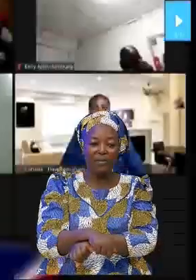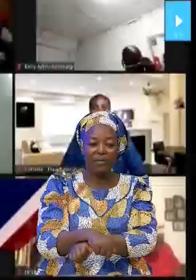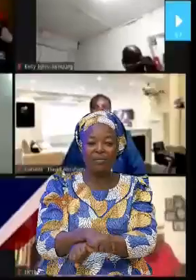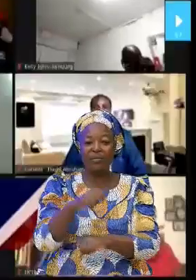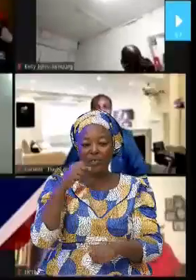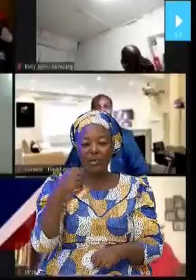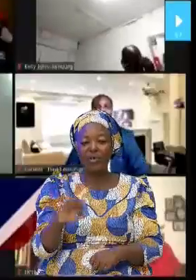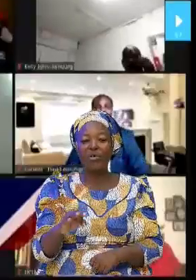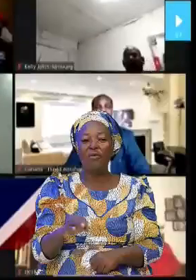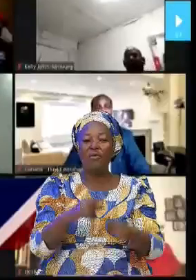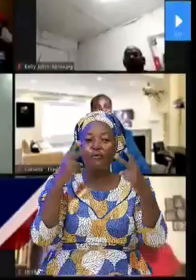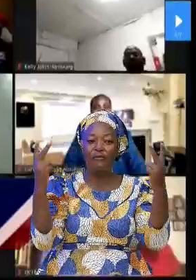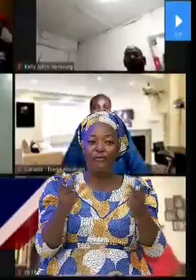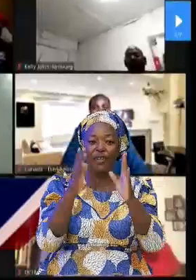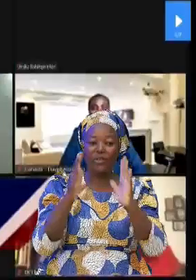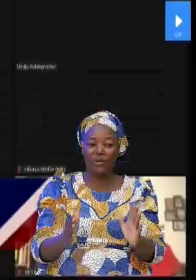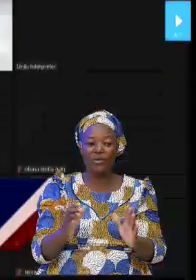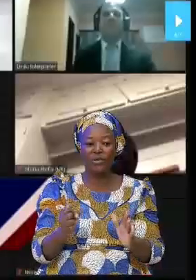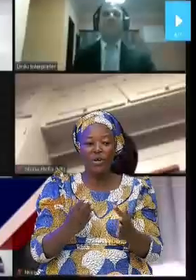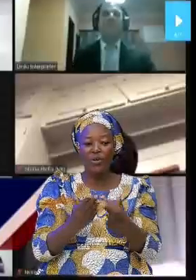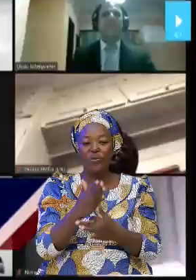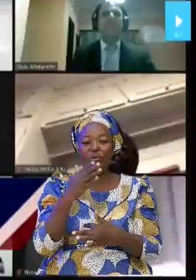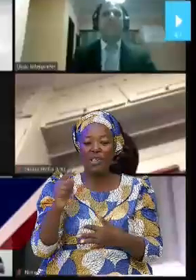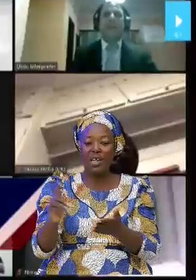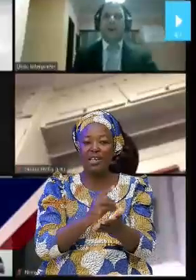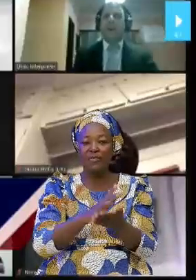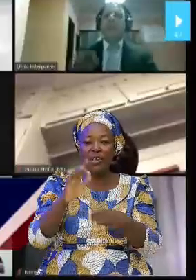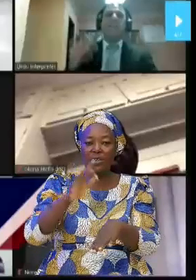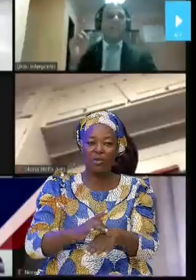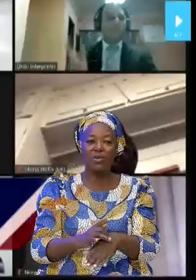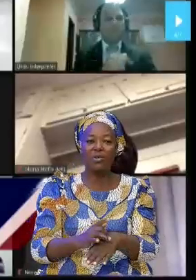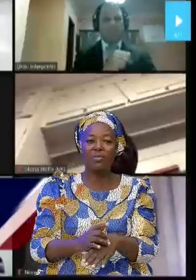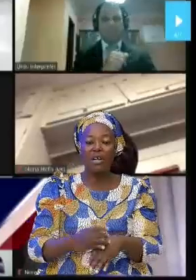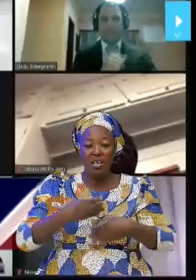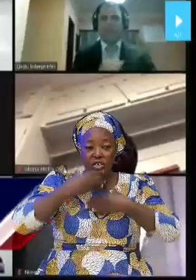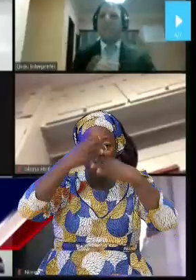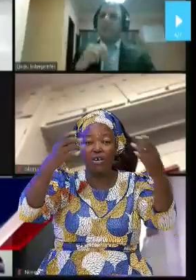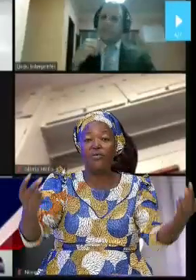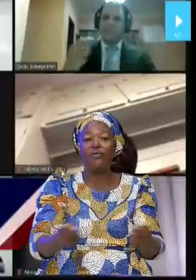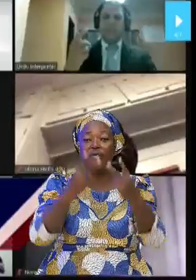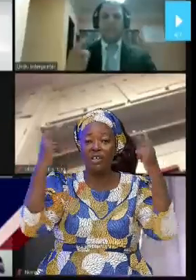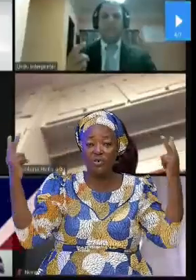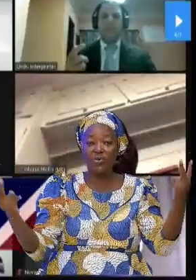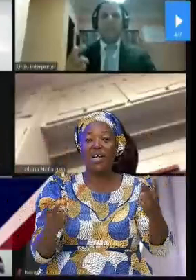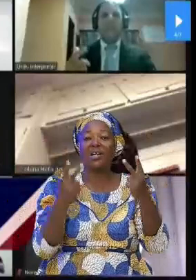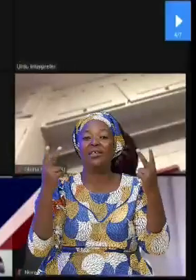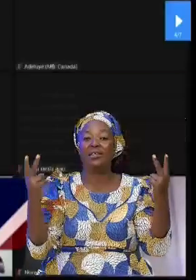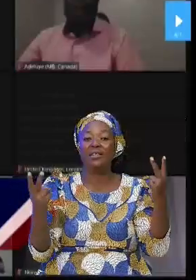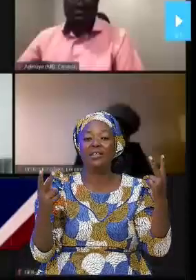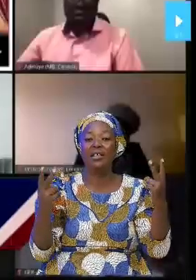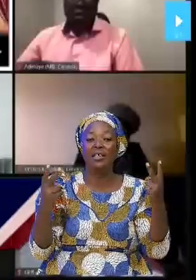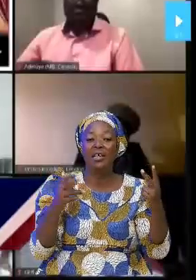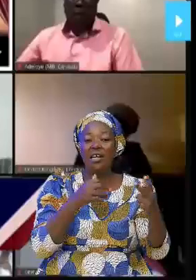of victors through the divine touch. Triumph. Triumph.